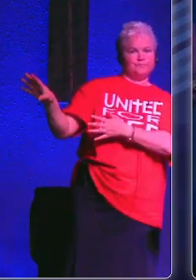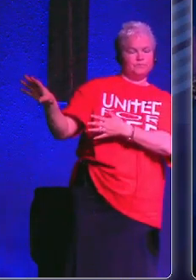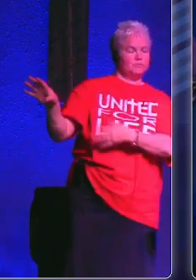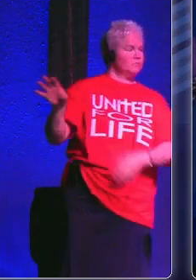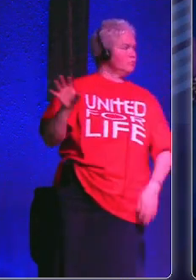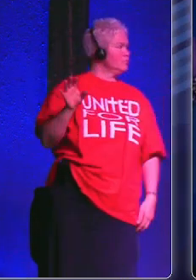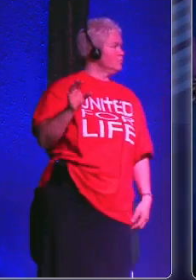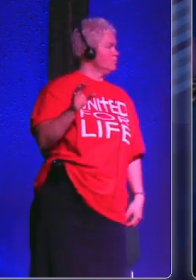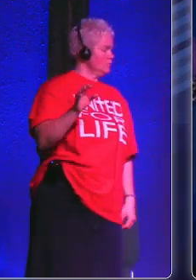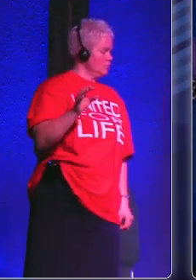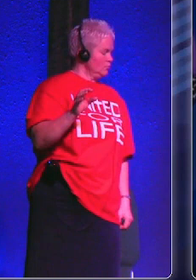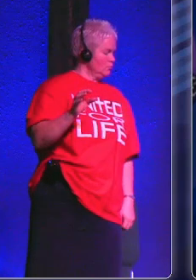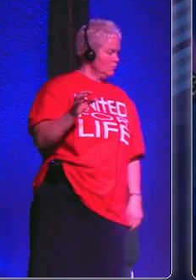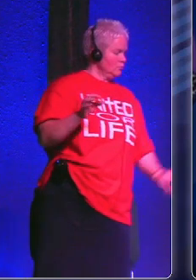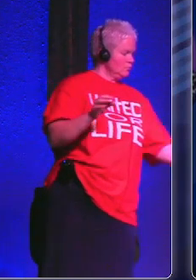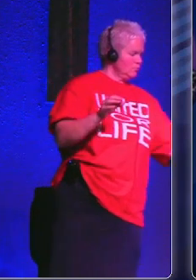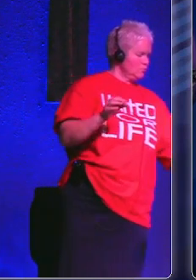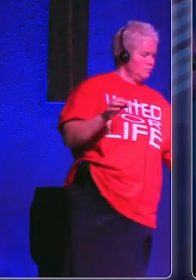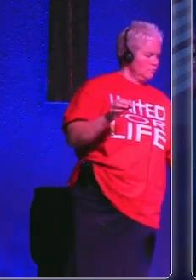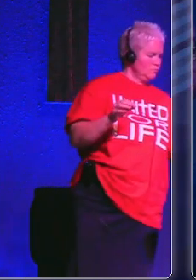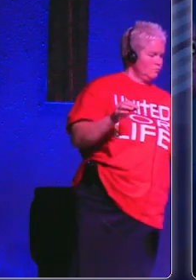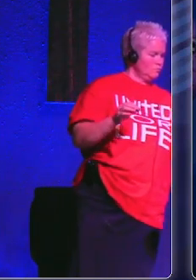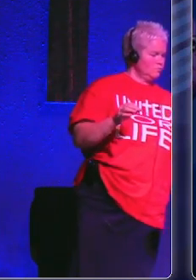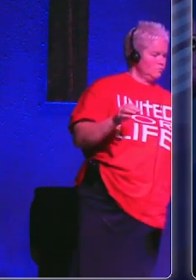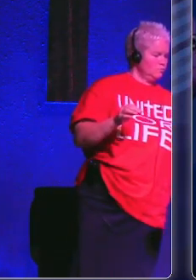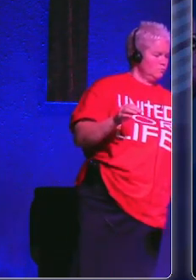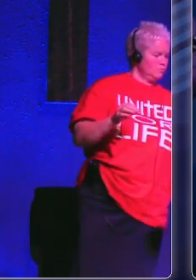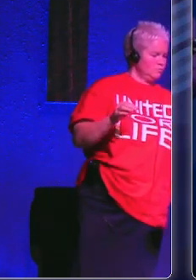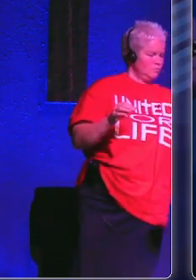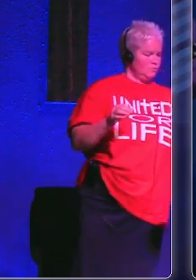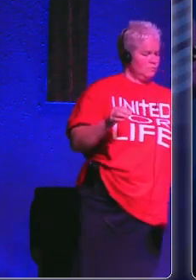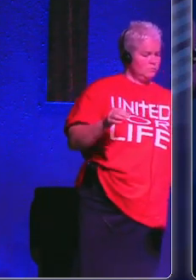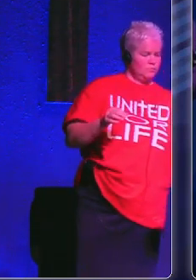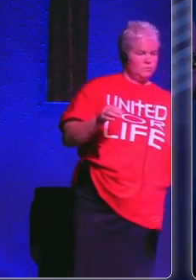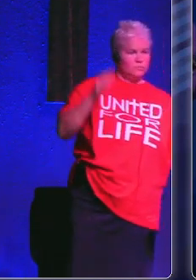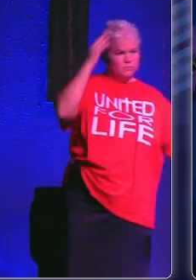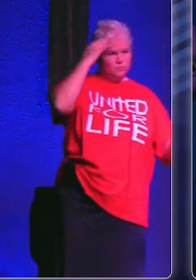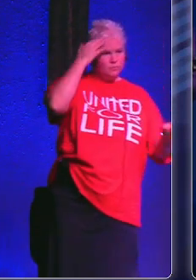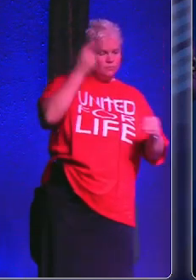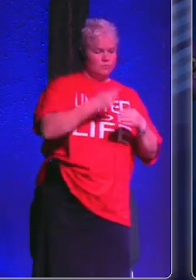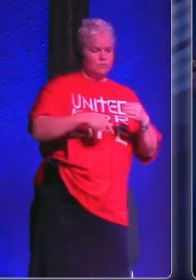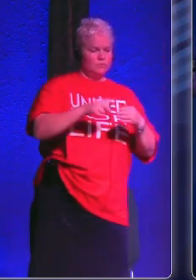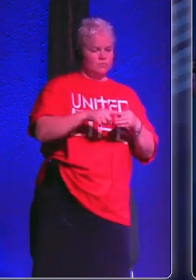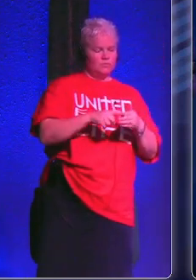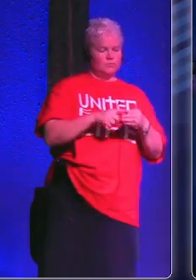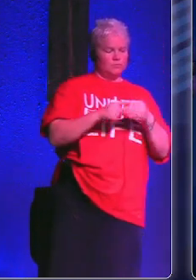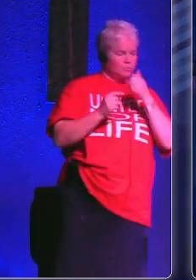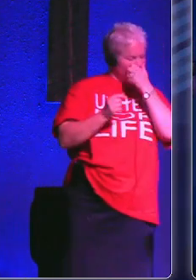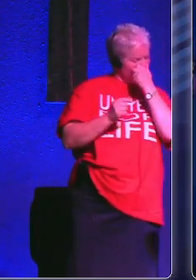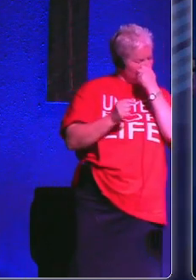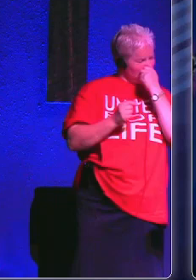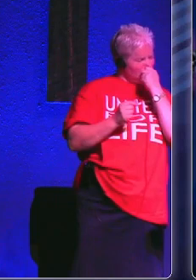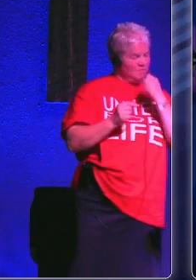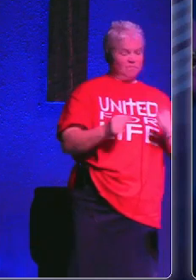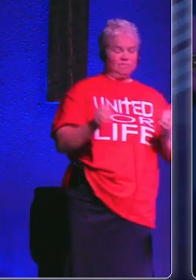get that out of your head, and instead think about a life of worth.